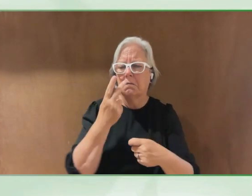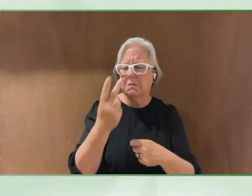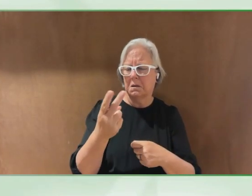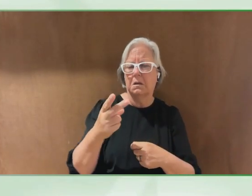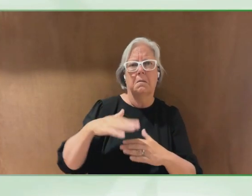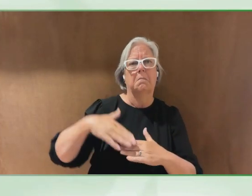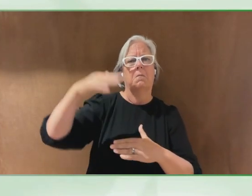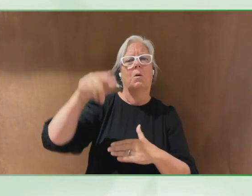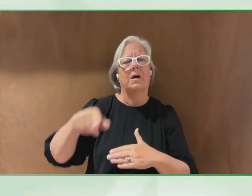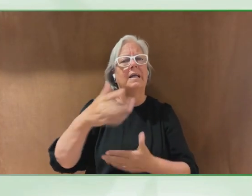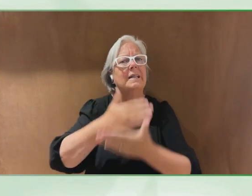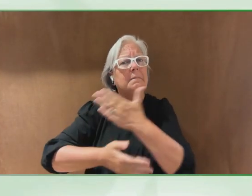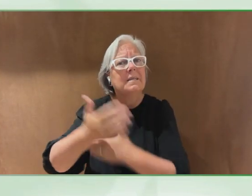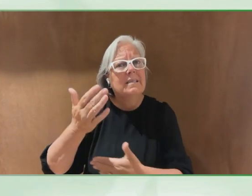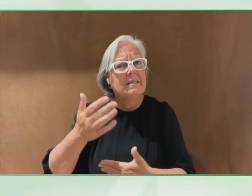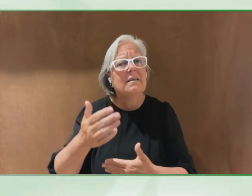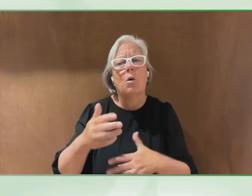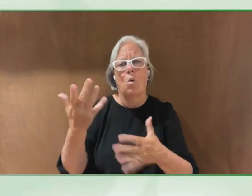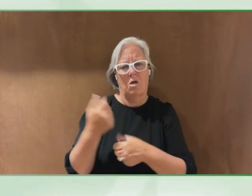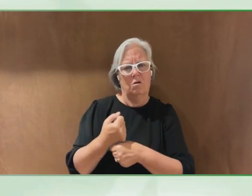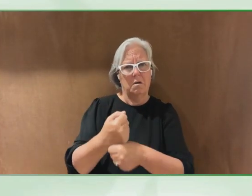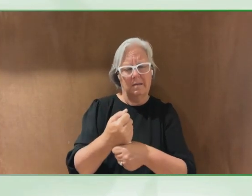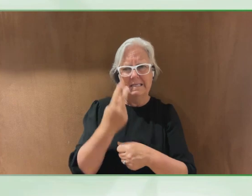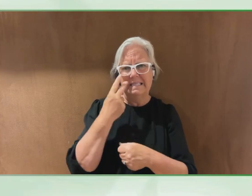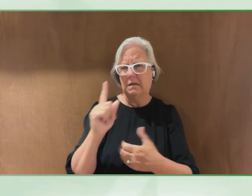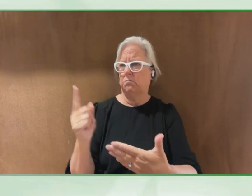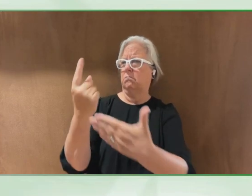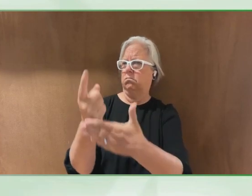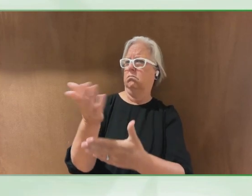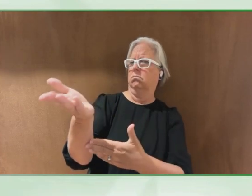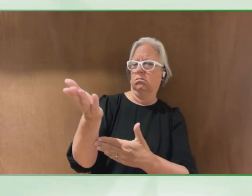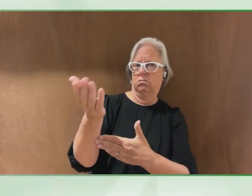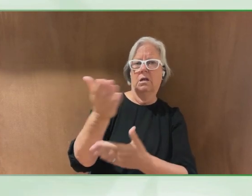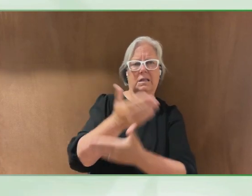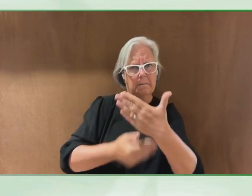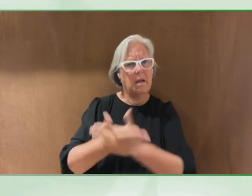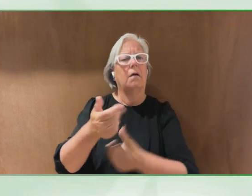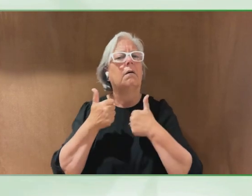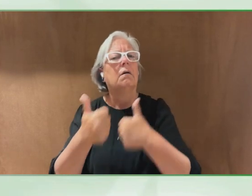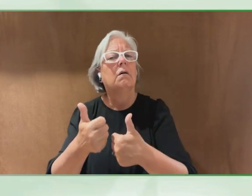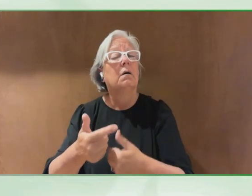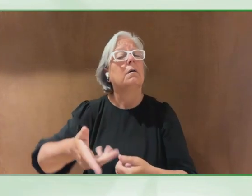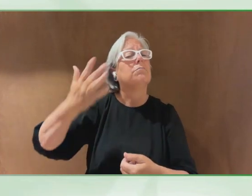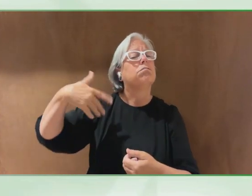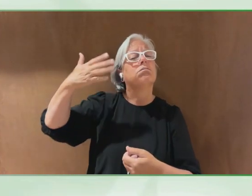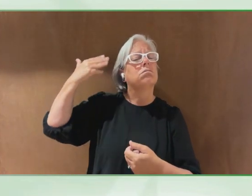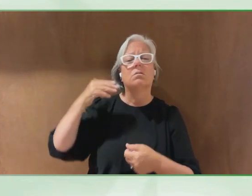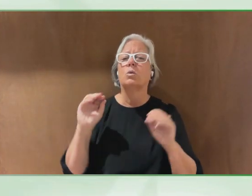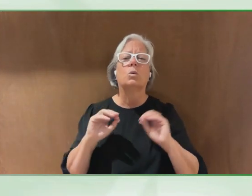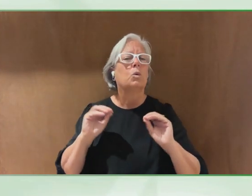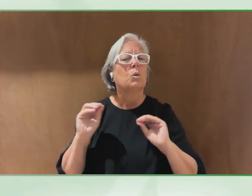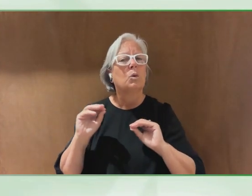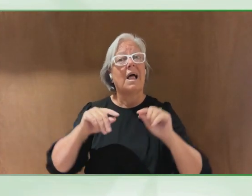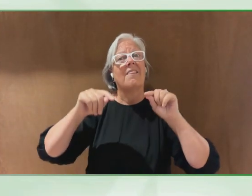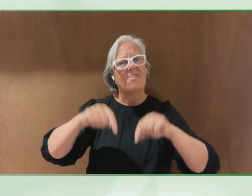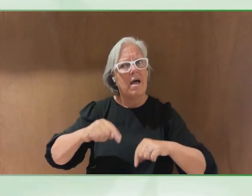having representation on television programs, I think is important as well, and young people having a chance online and on